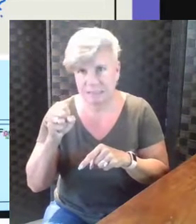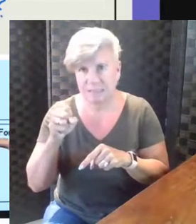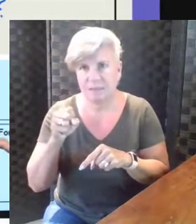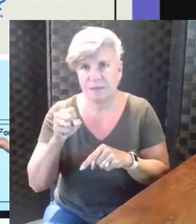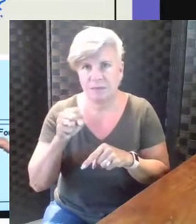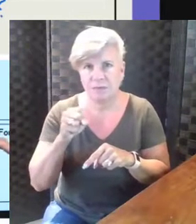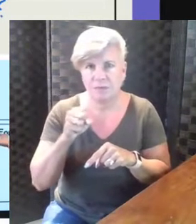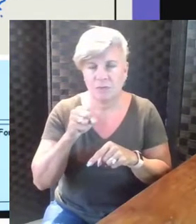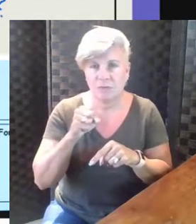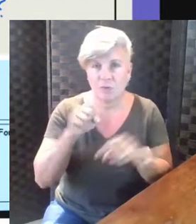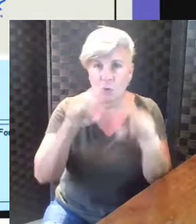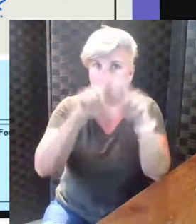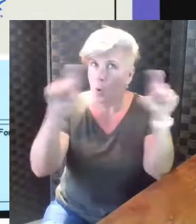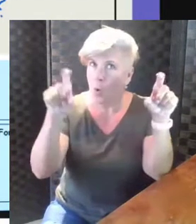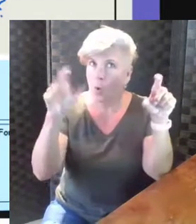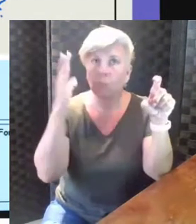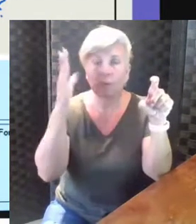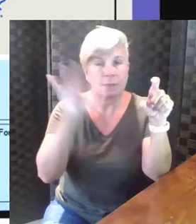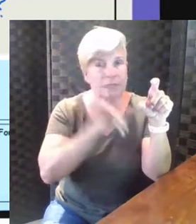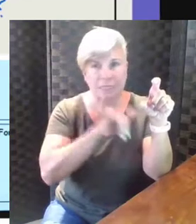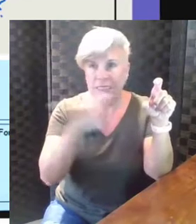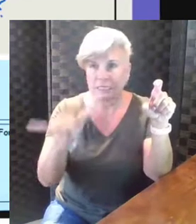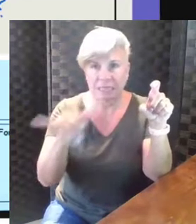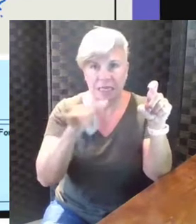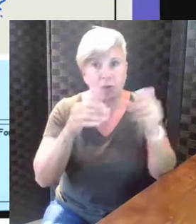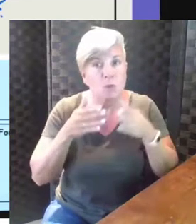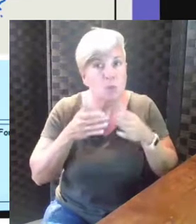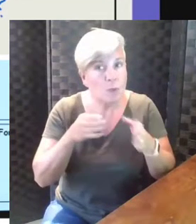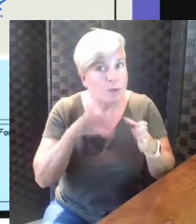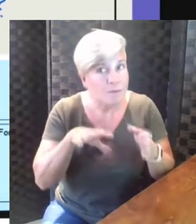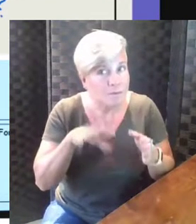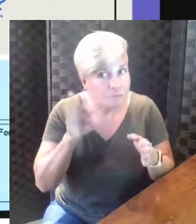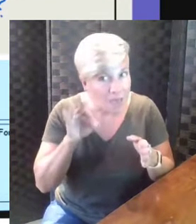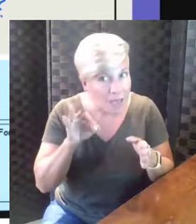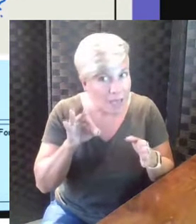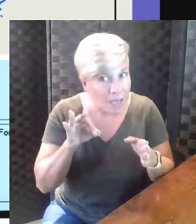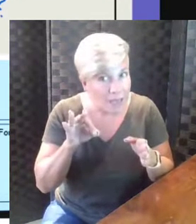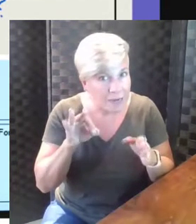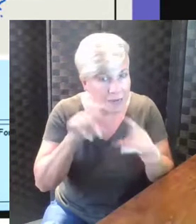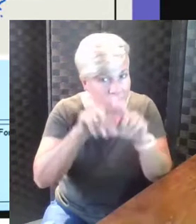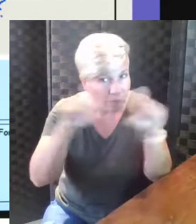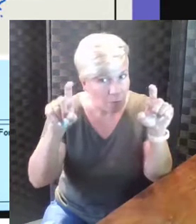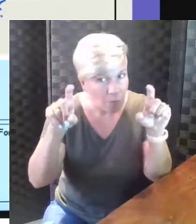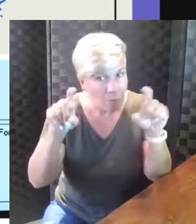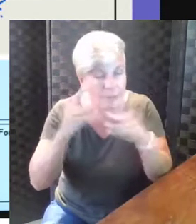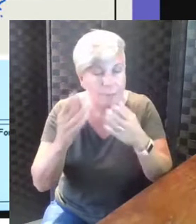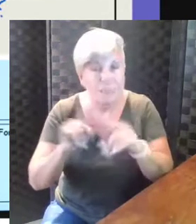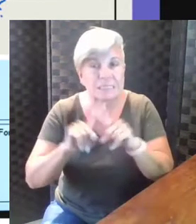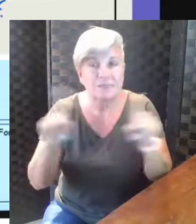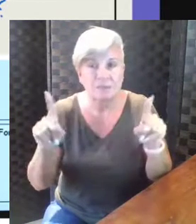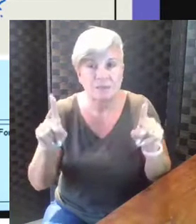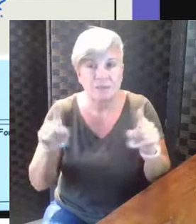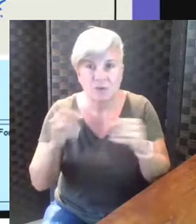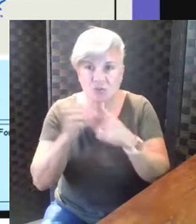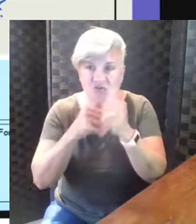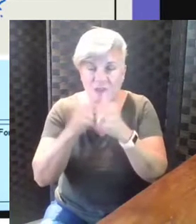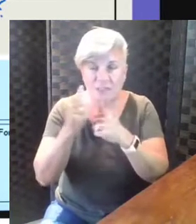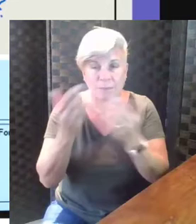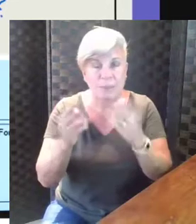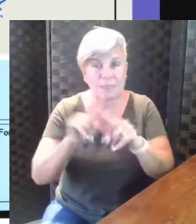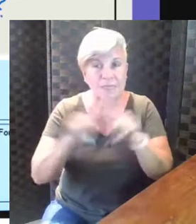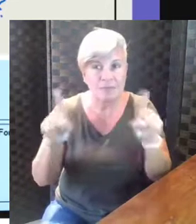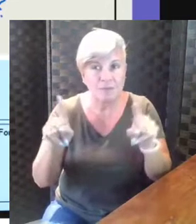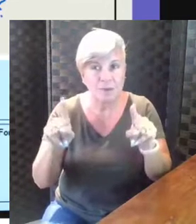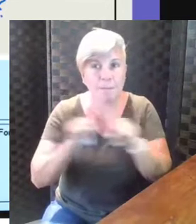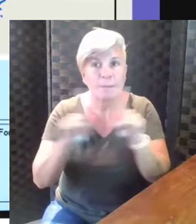Yes, the whole is going to be the same. The way we are finding that whole may be different. So our strategies may look